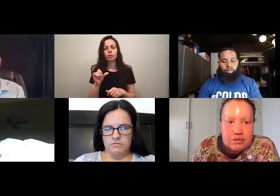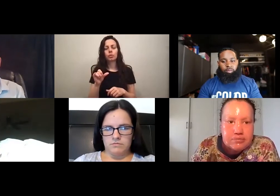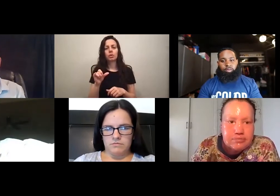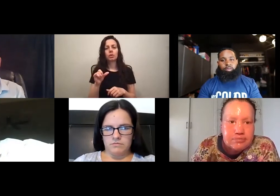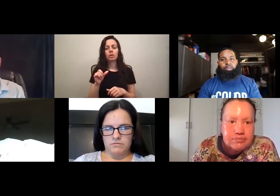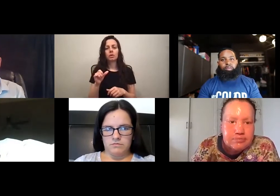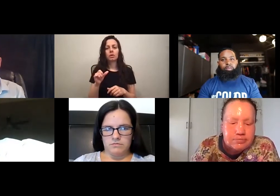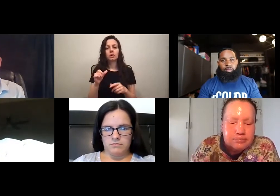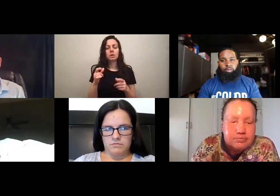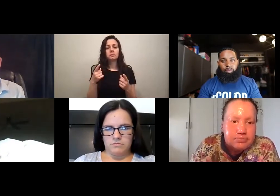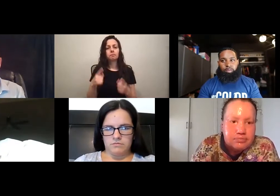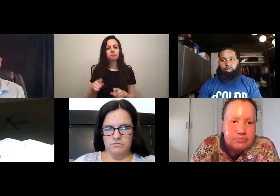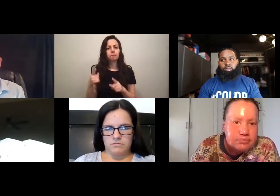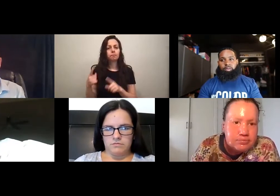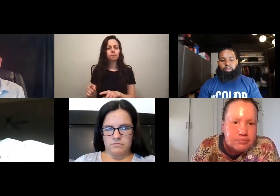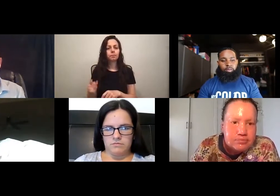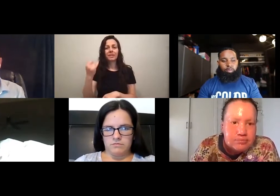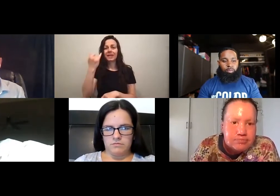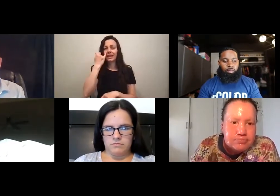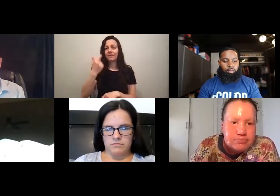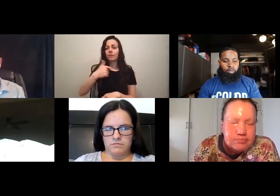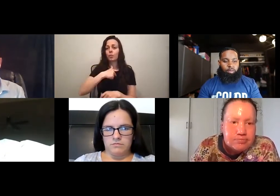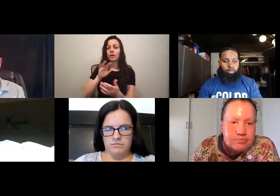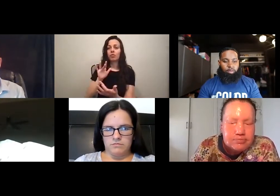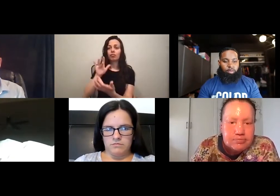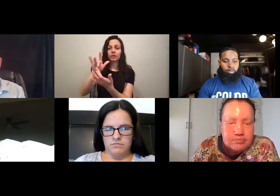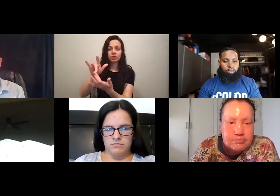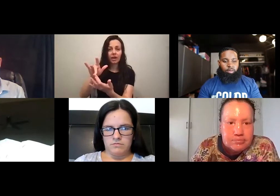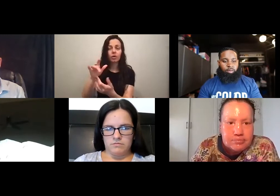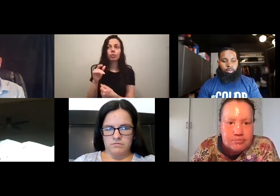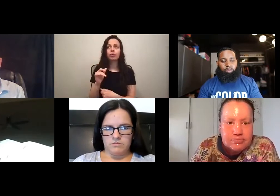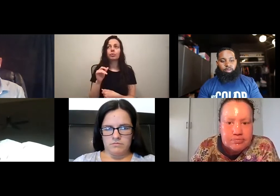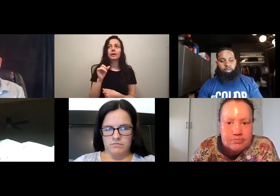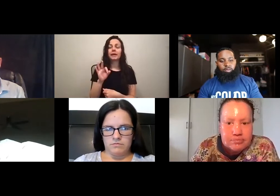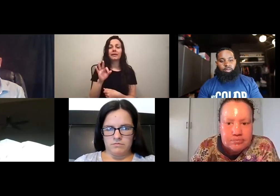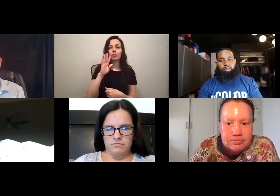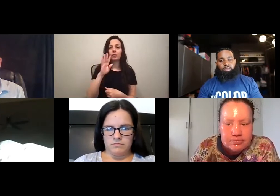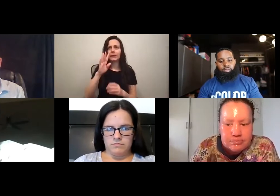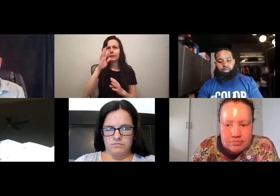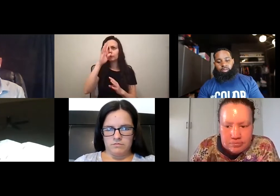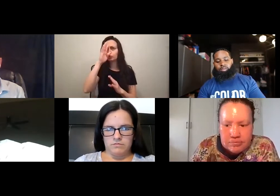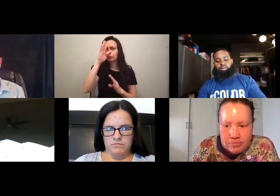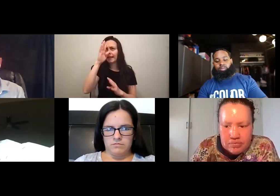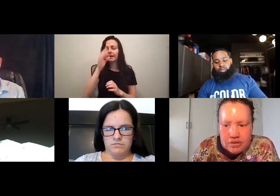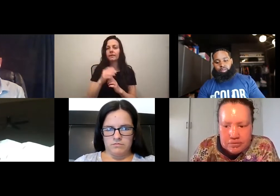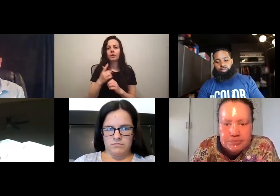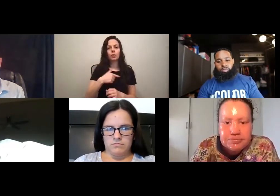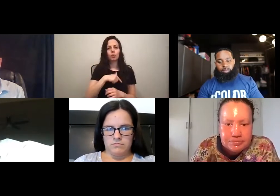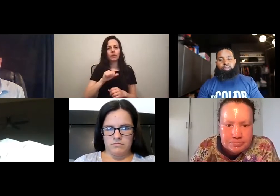where if we reach out and if we get creative, we can make a life wherever we choose to